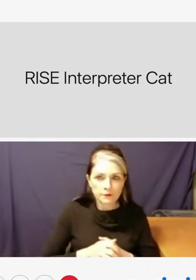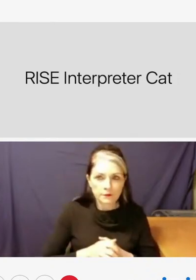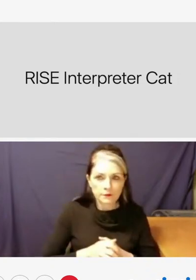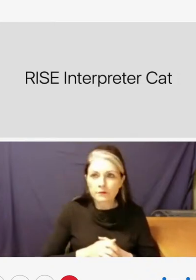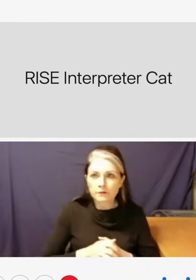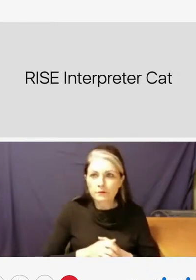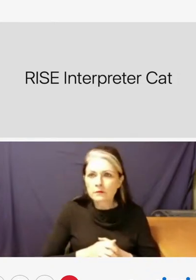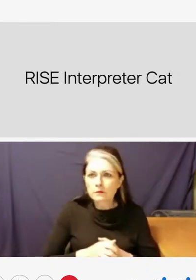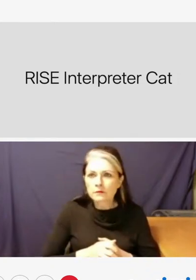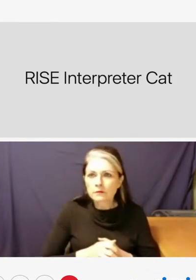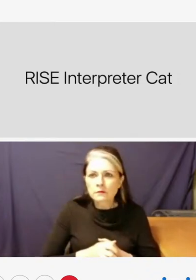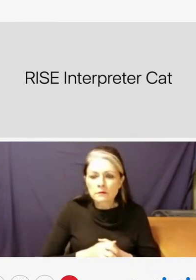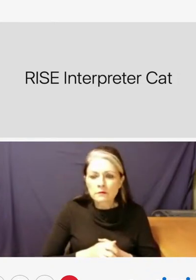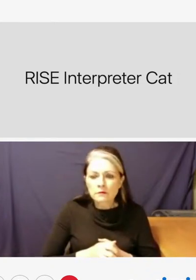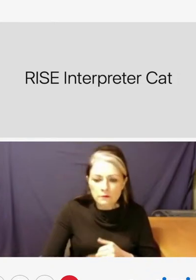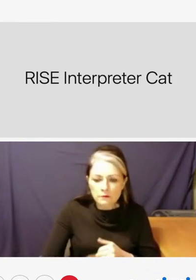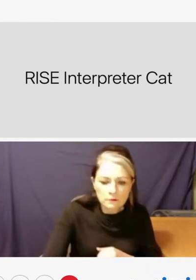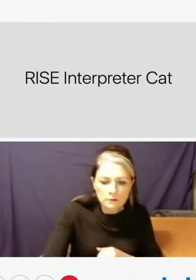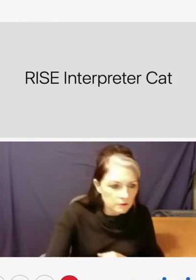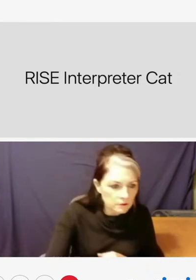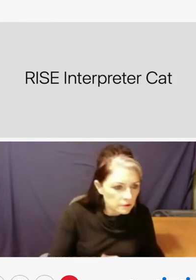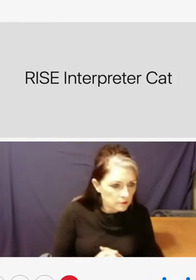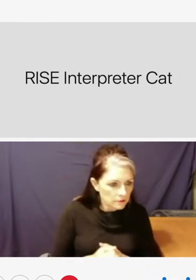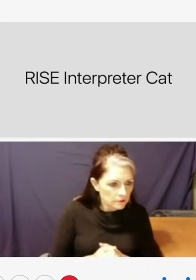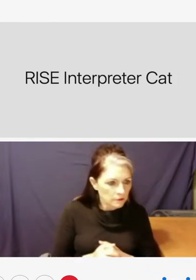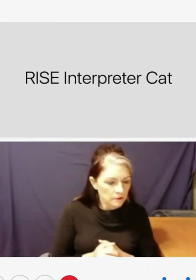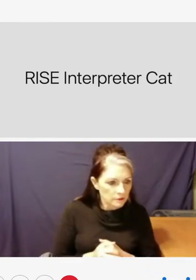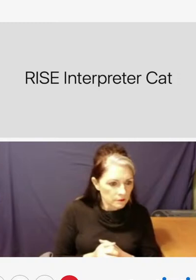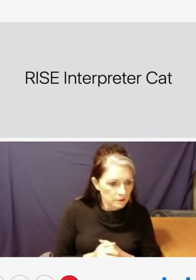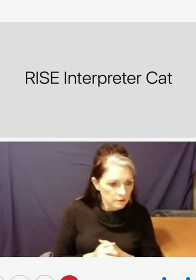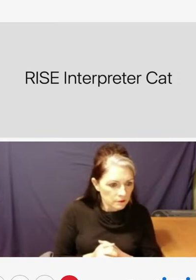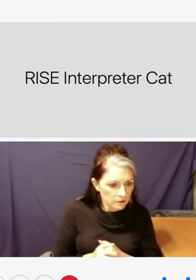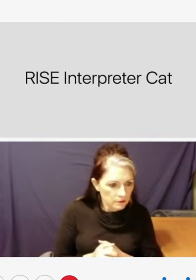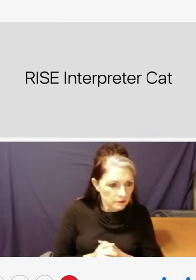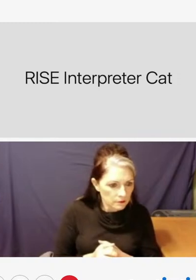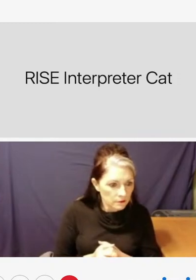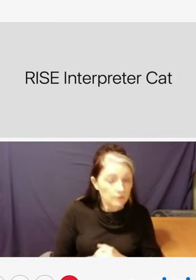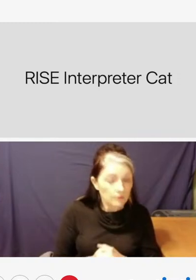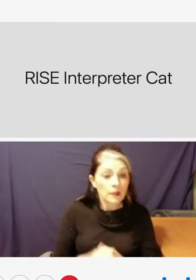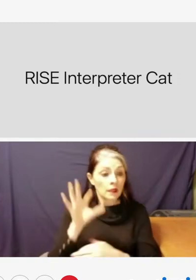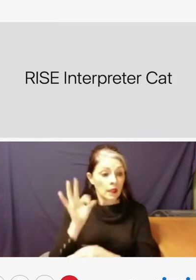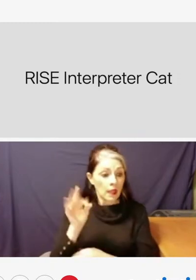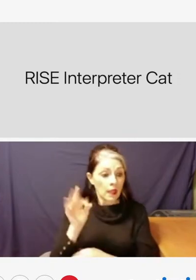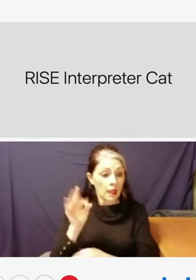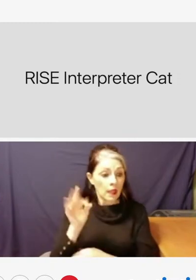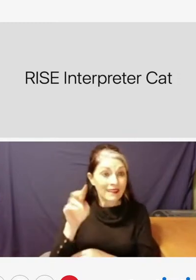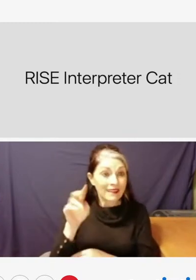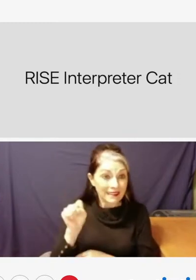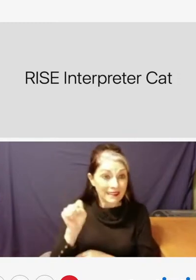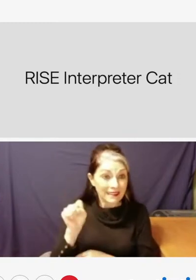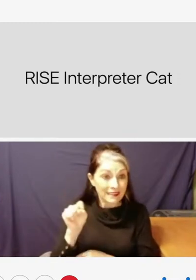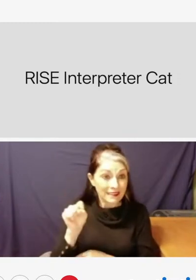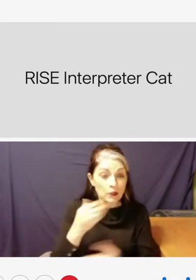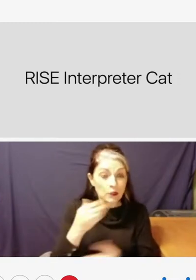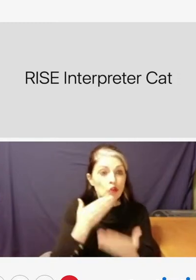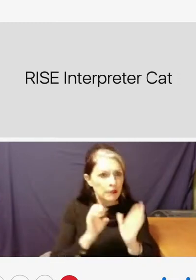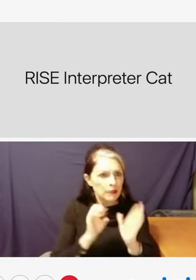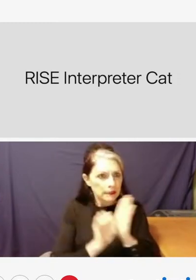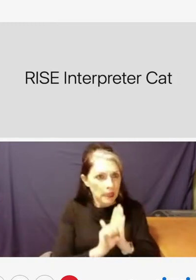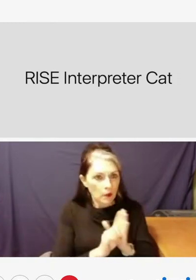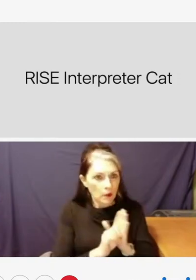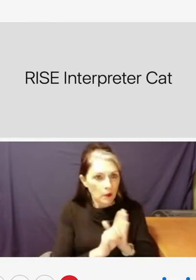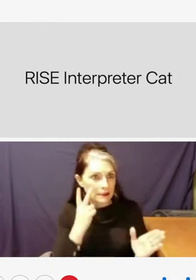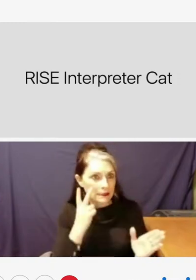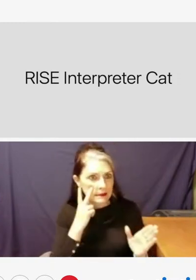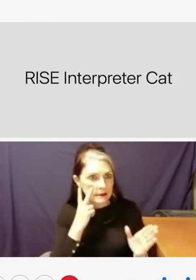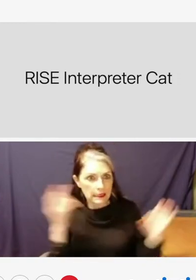F yes uh today was a good example I was able to be there uh on your crisis team I was at Baka